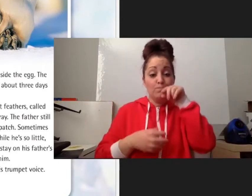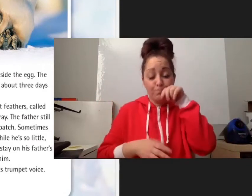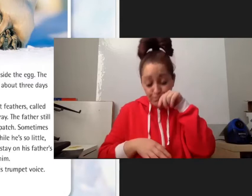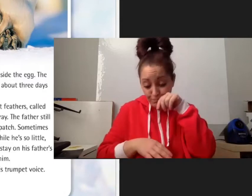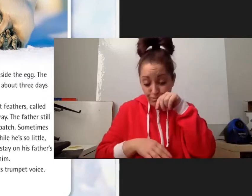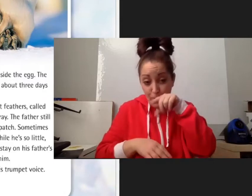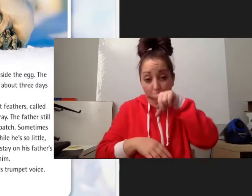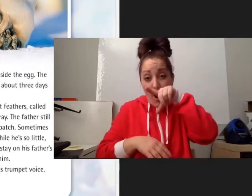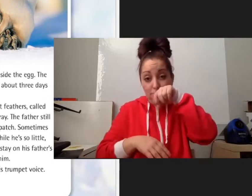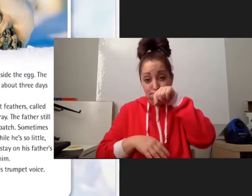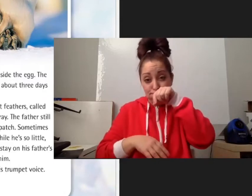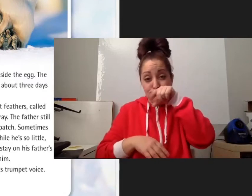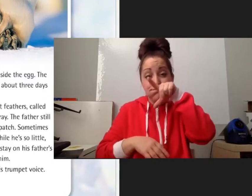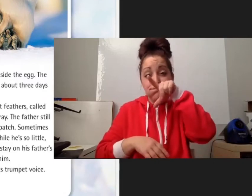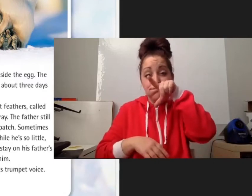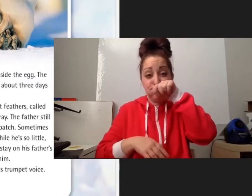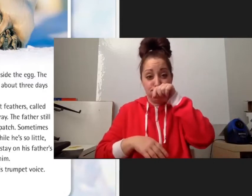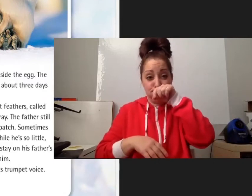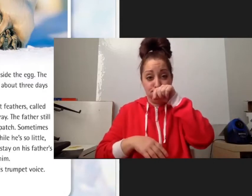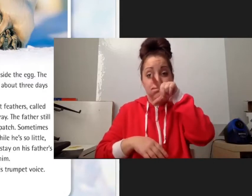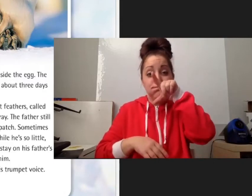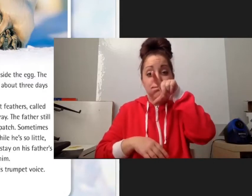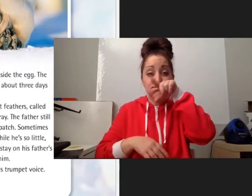The father talks to the chick